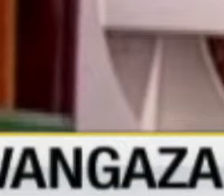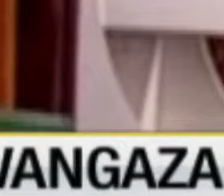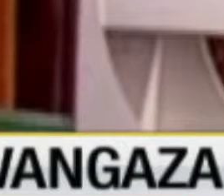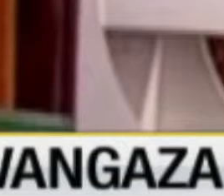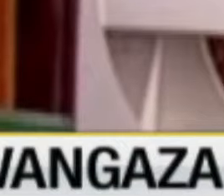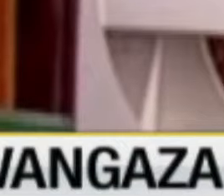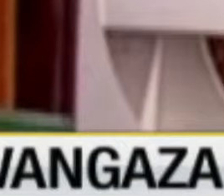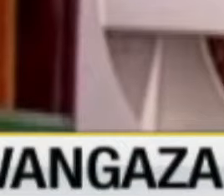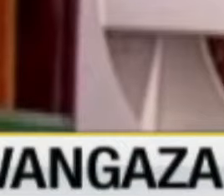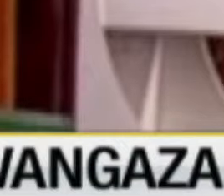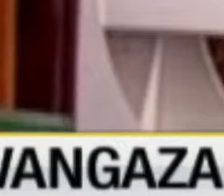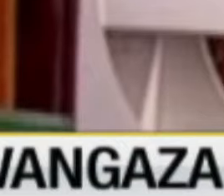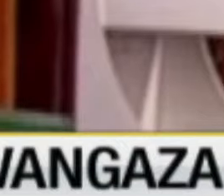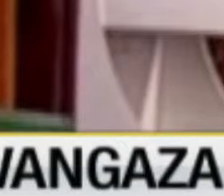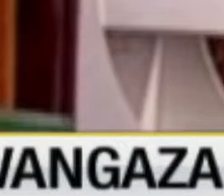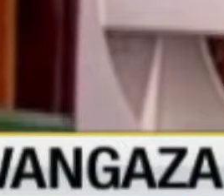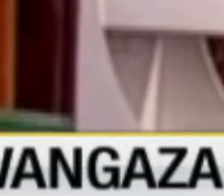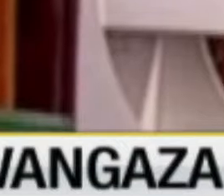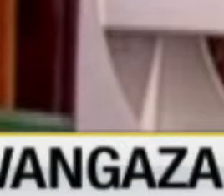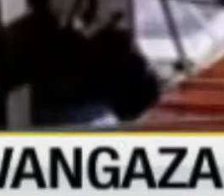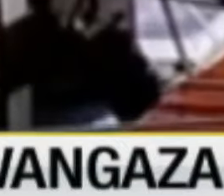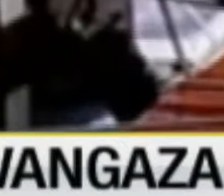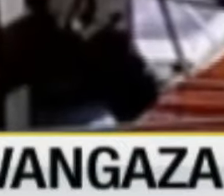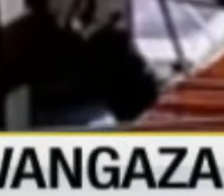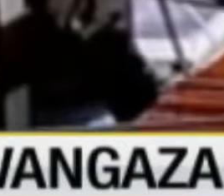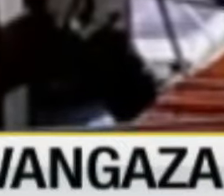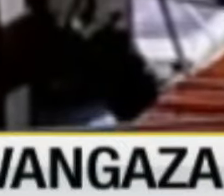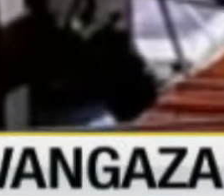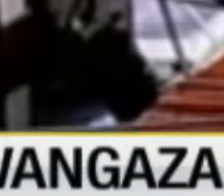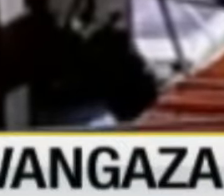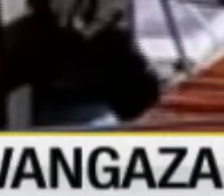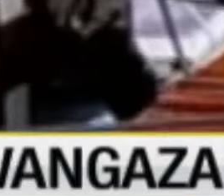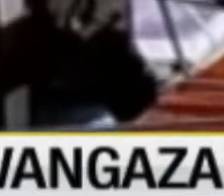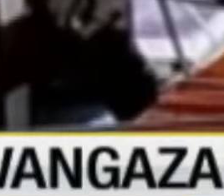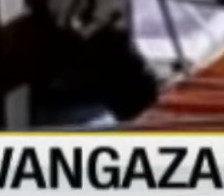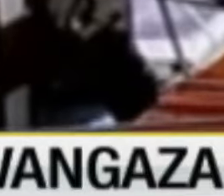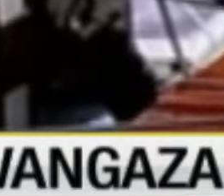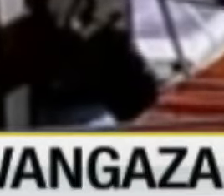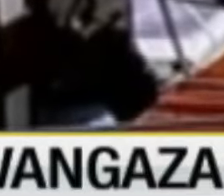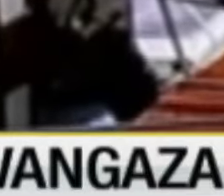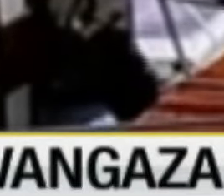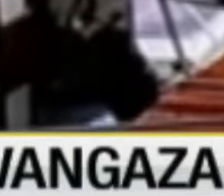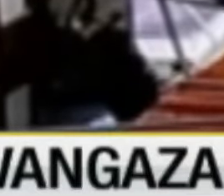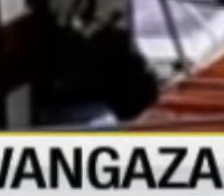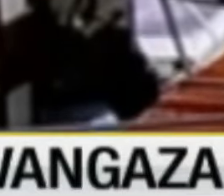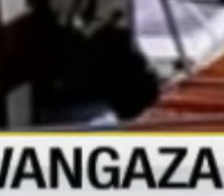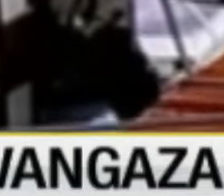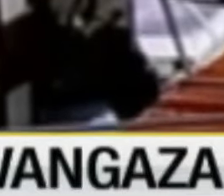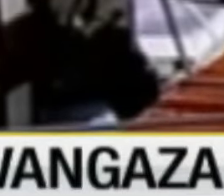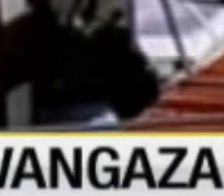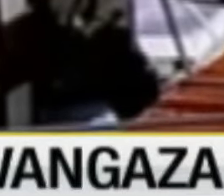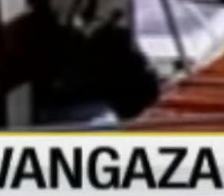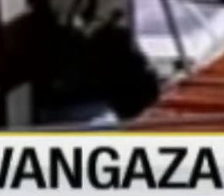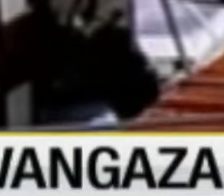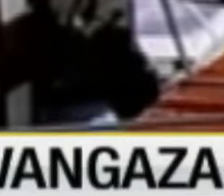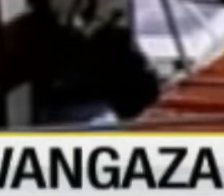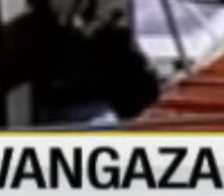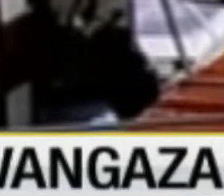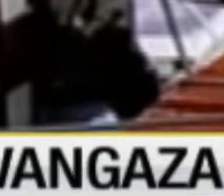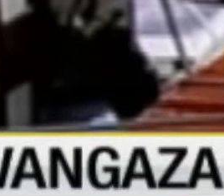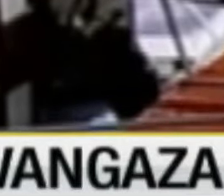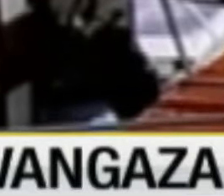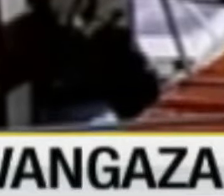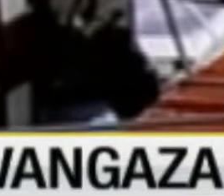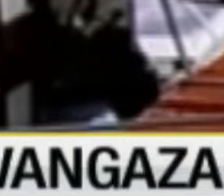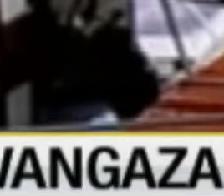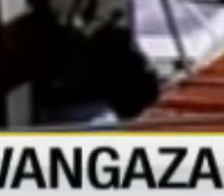have people who care about the health status of the people of Meru County. As we speak, there is no explanation that has been ever